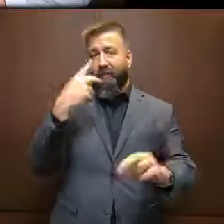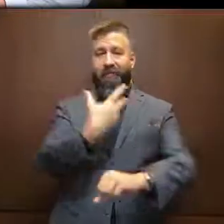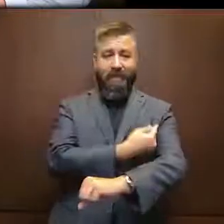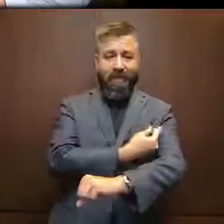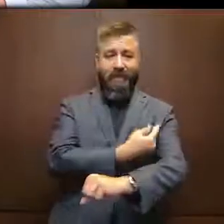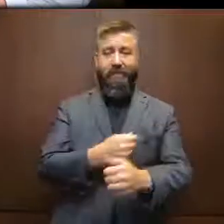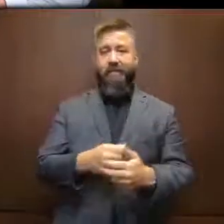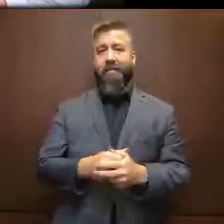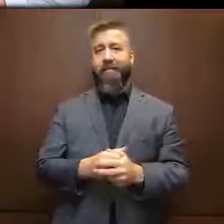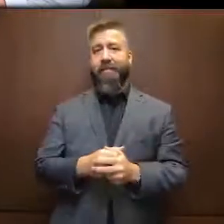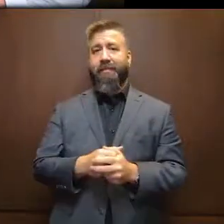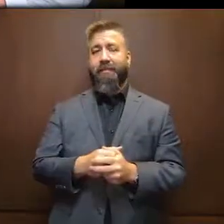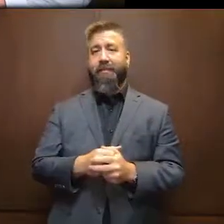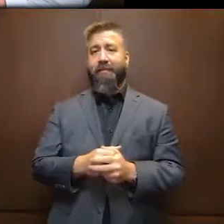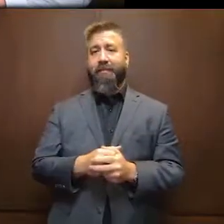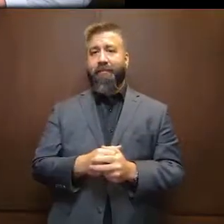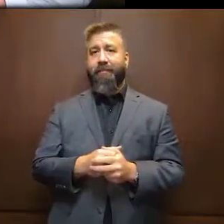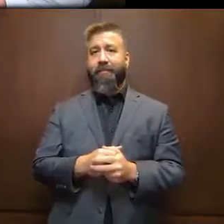vaccine.